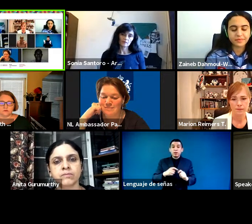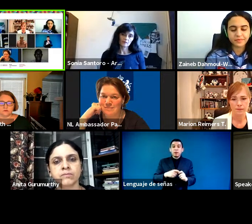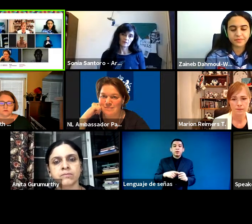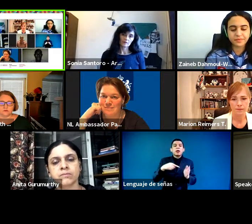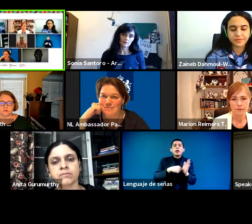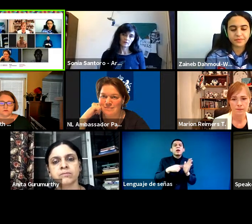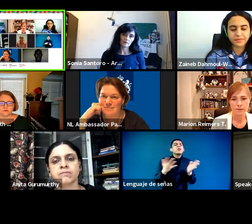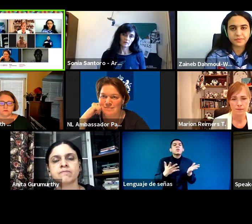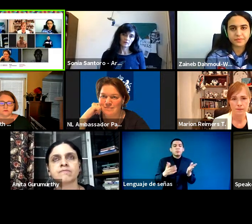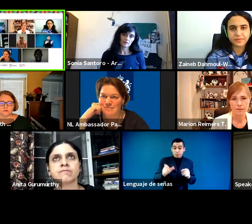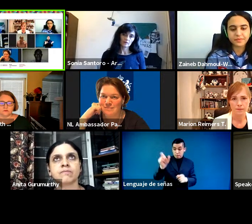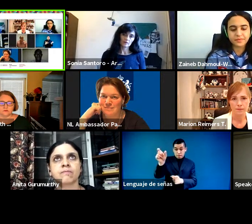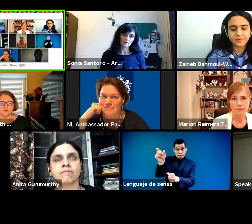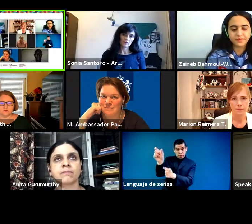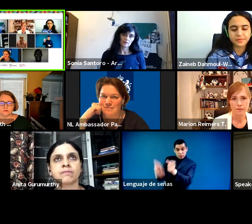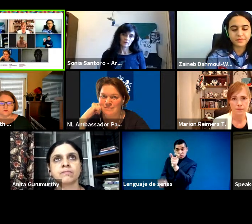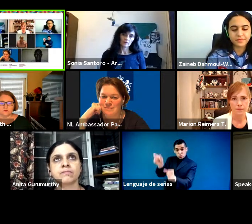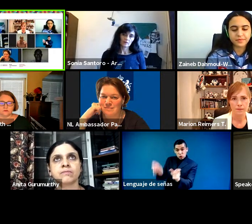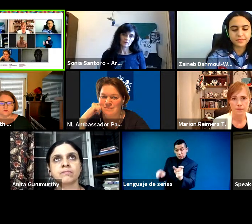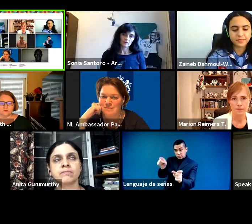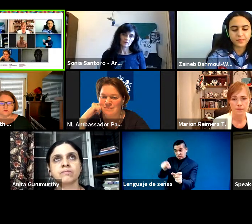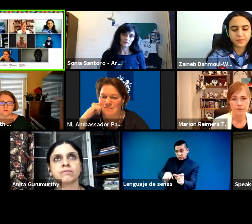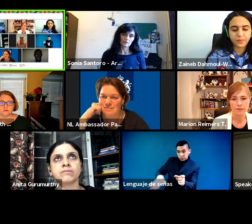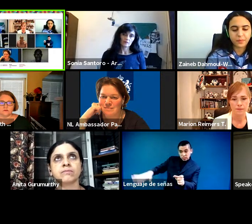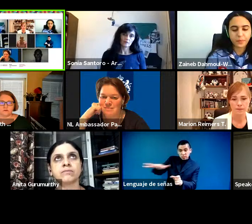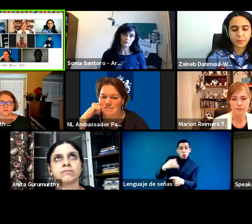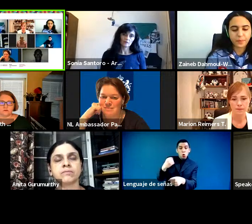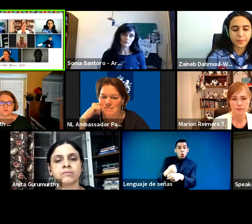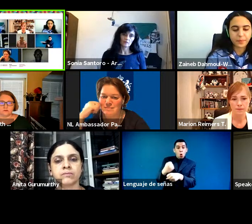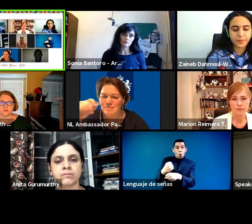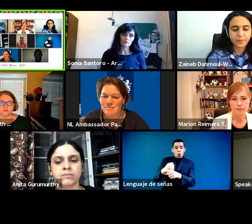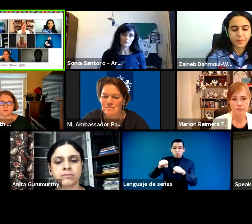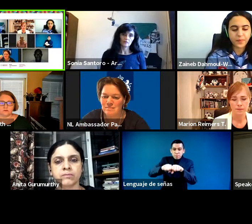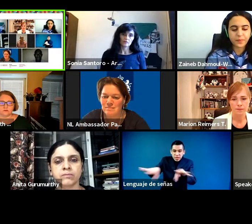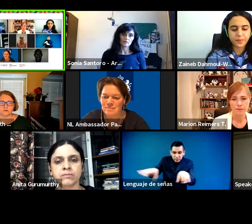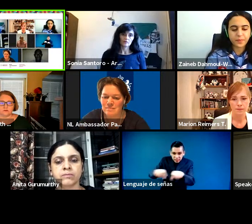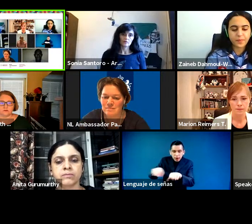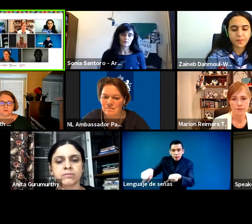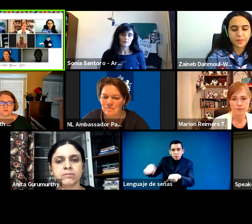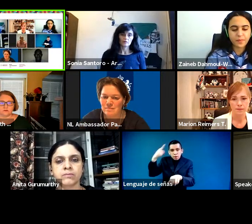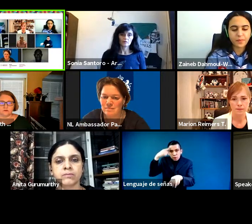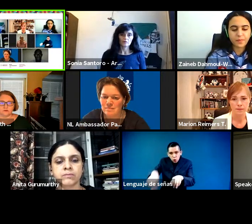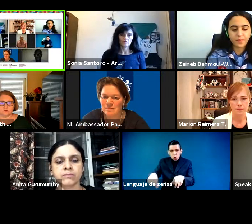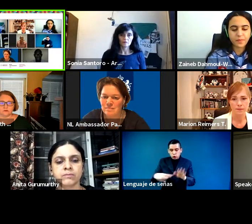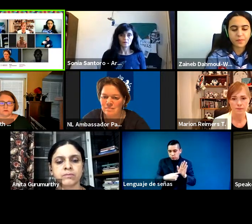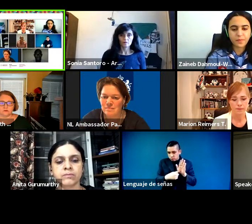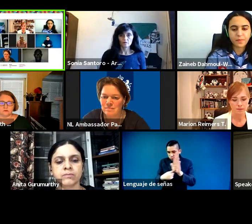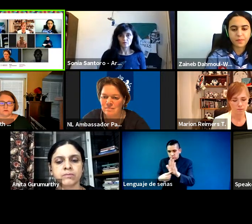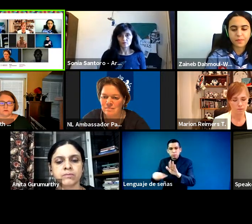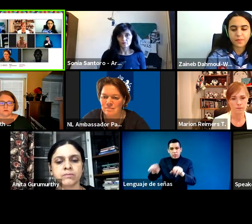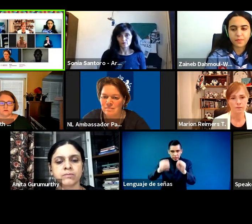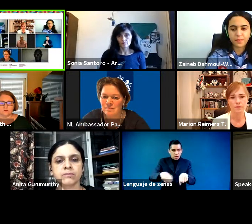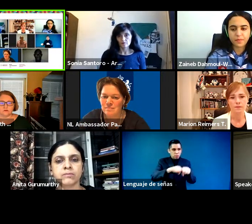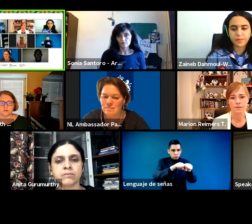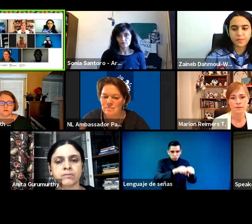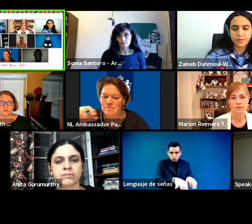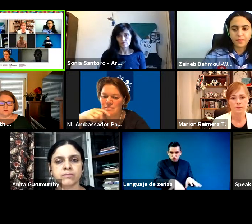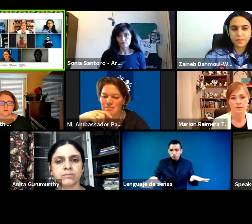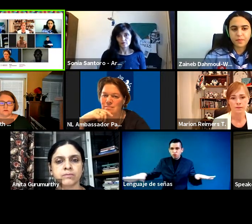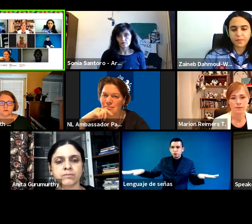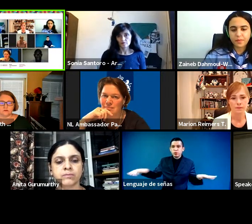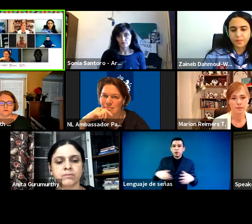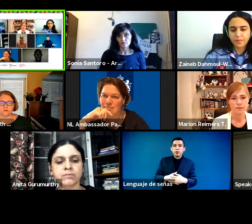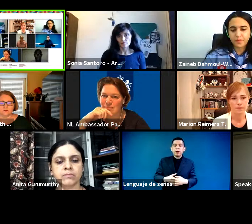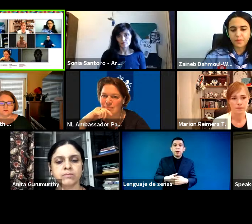those of us who are shying away from social media, especially, to veer into it because it has its positives